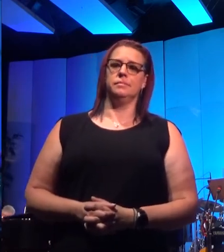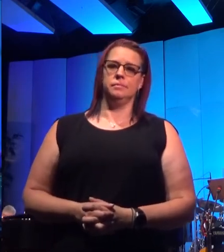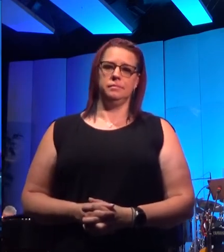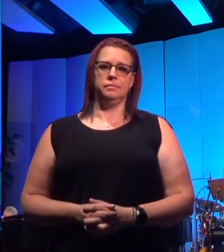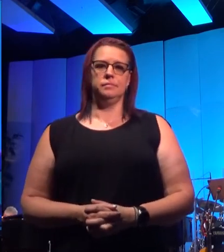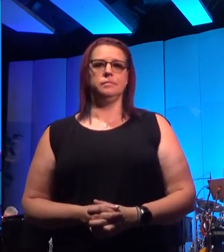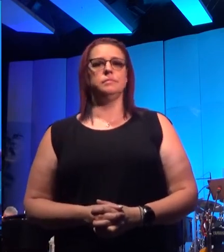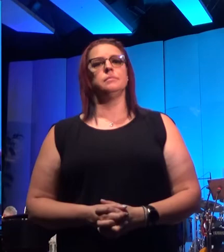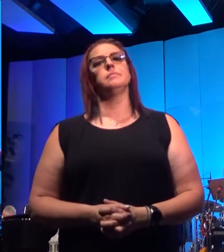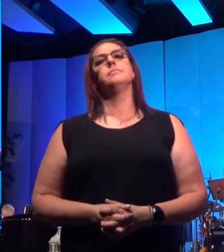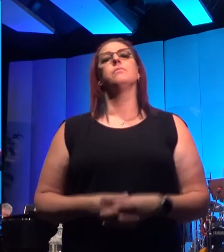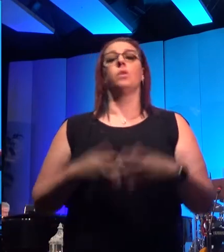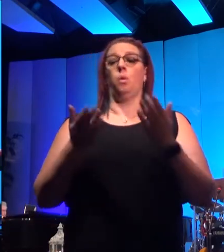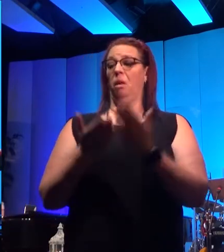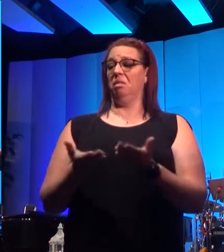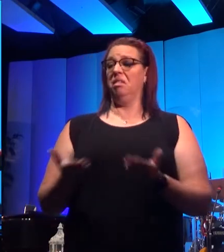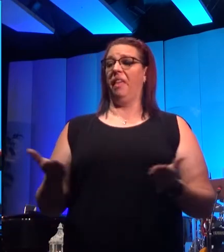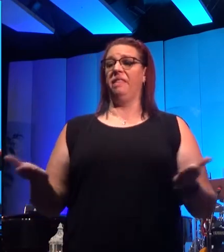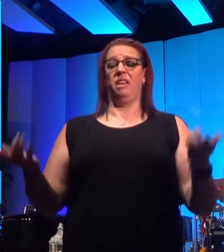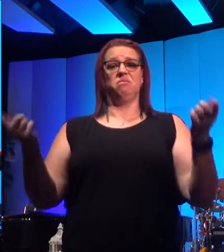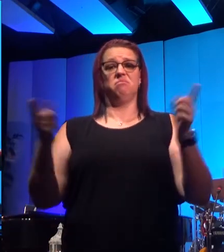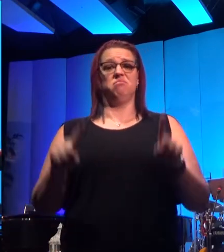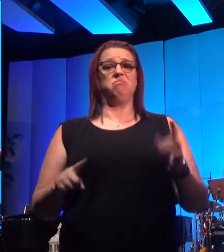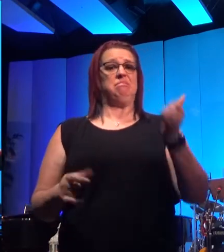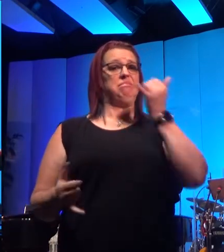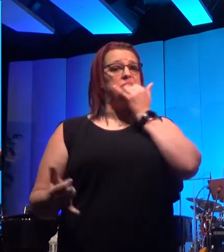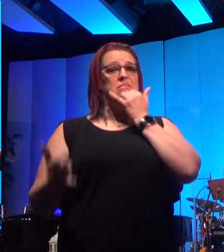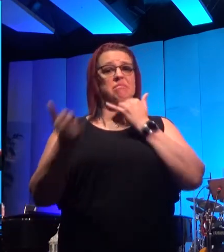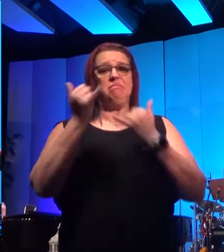When things go wrong